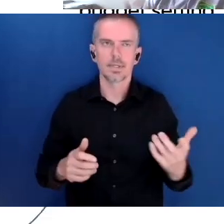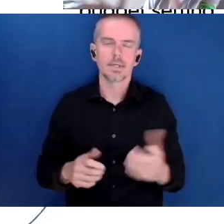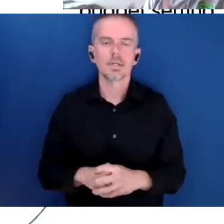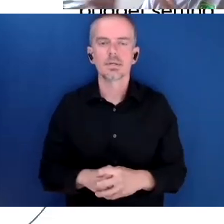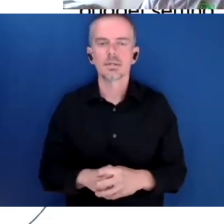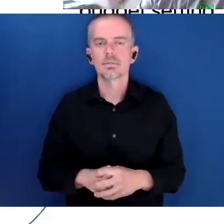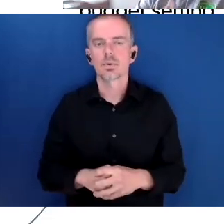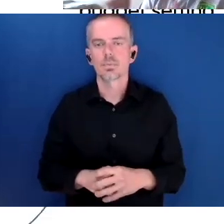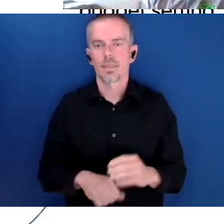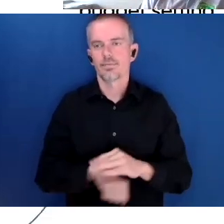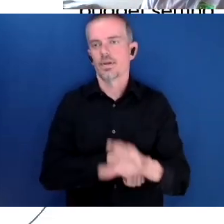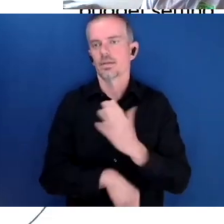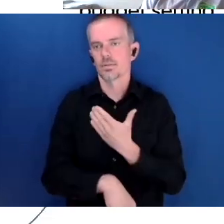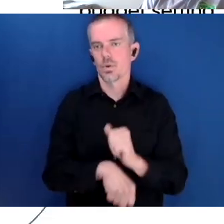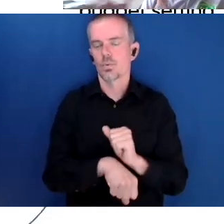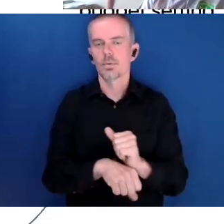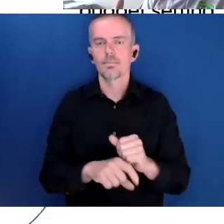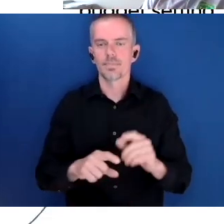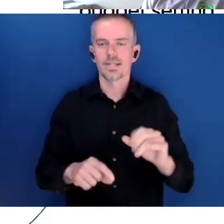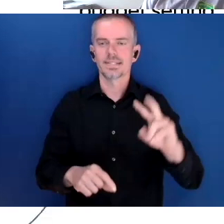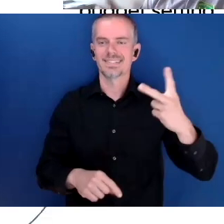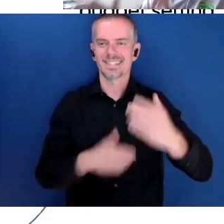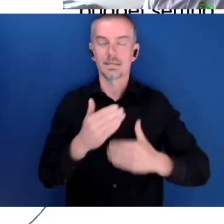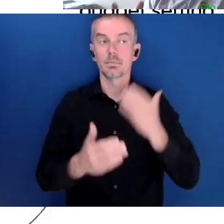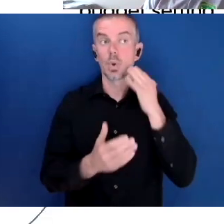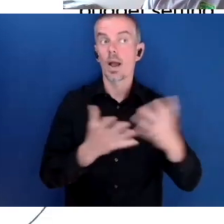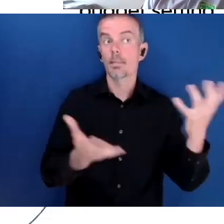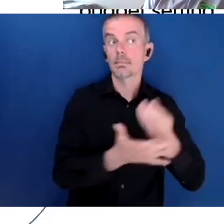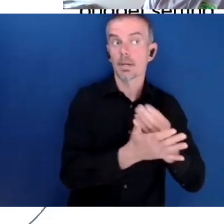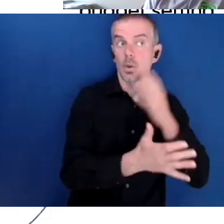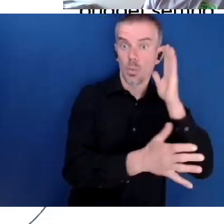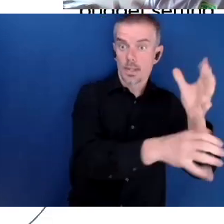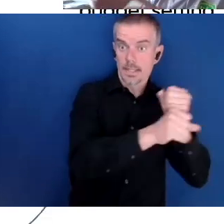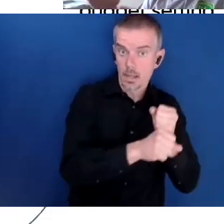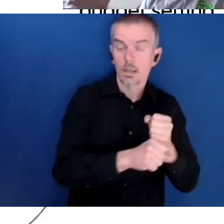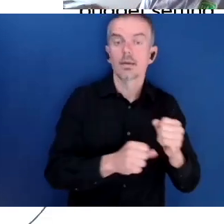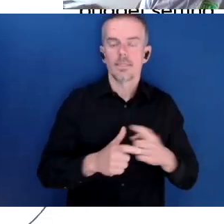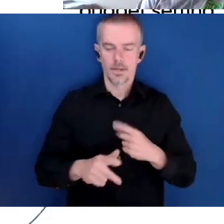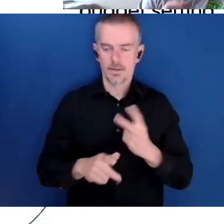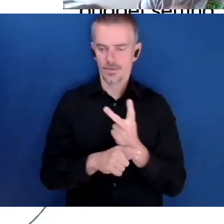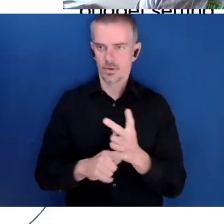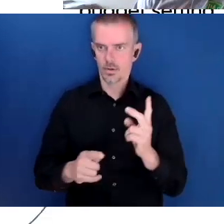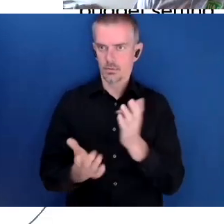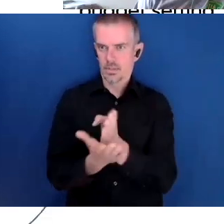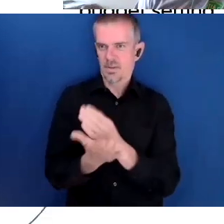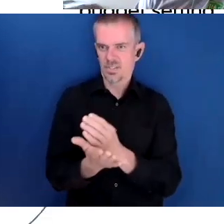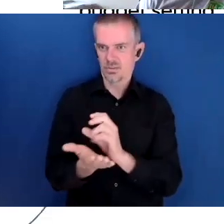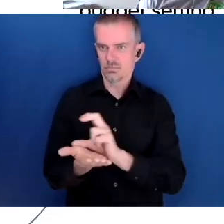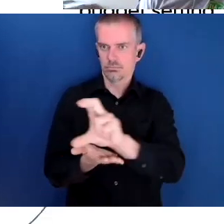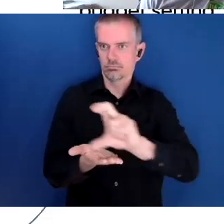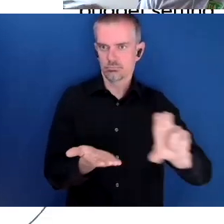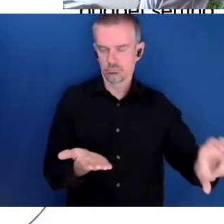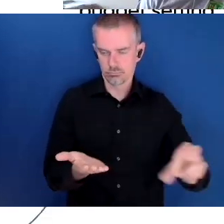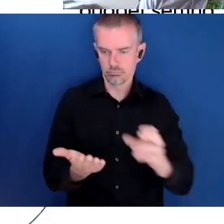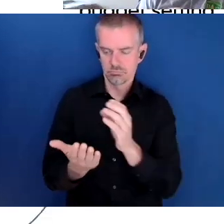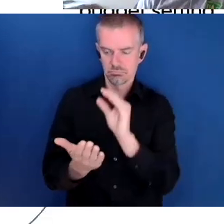the past. But then it's kind of that second step is now, once you know how much money you have, then you can prioritize it and you do it. So once we have kind of know